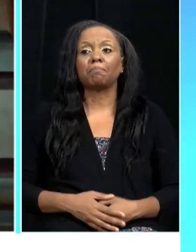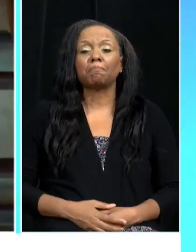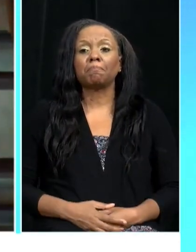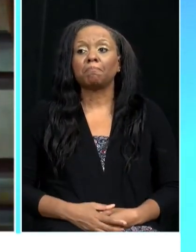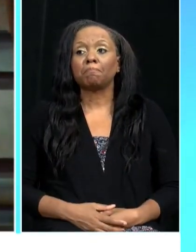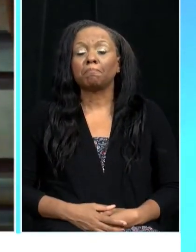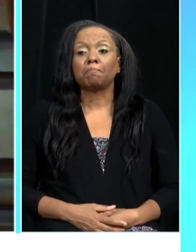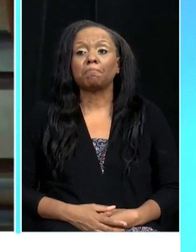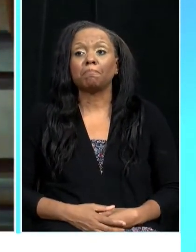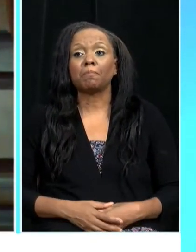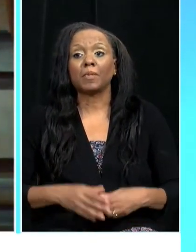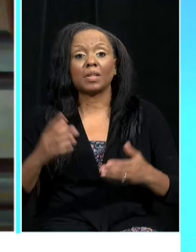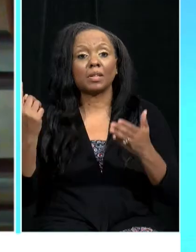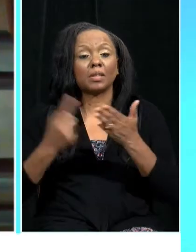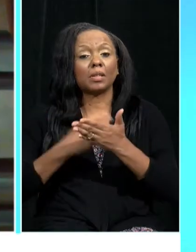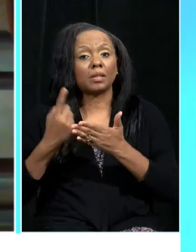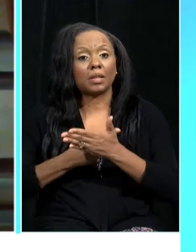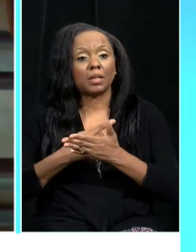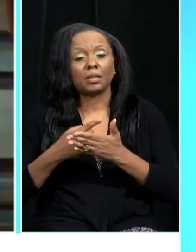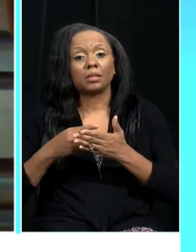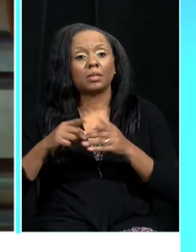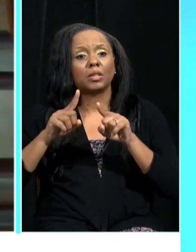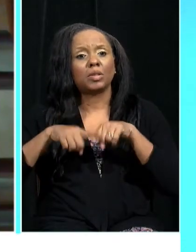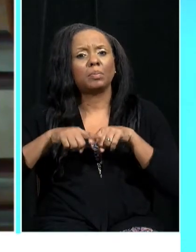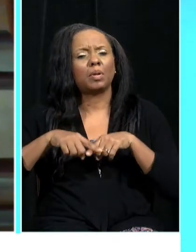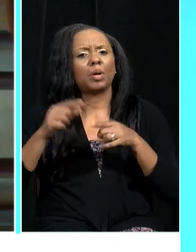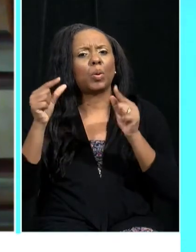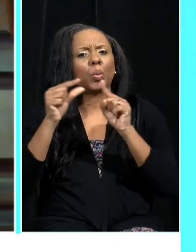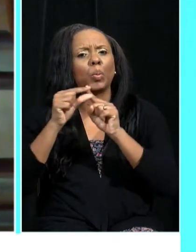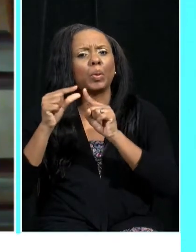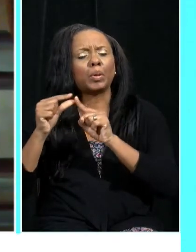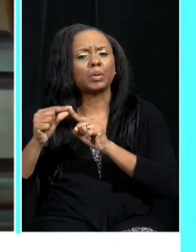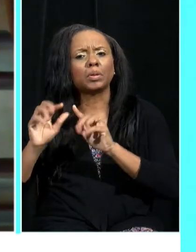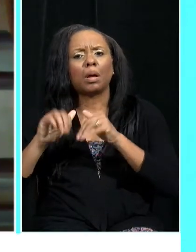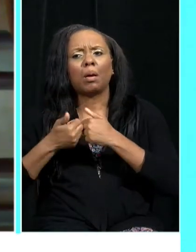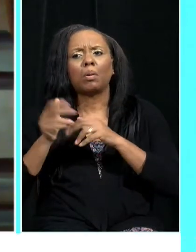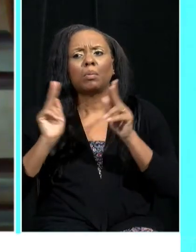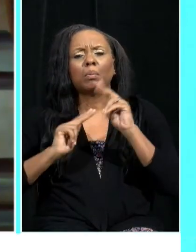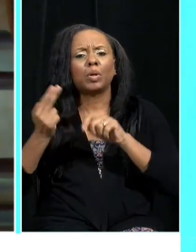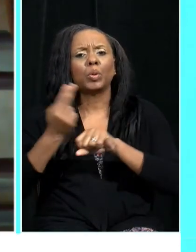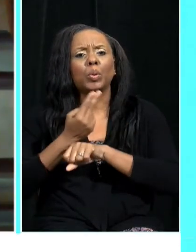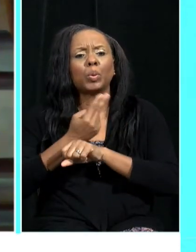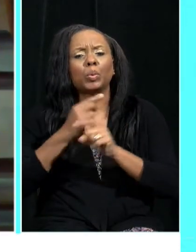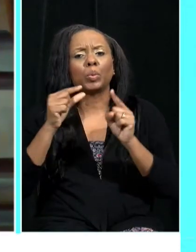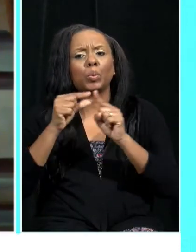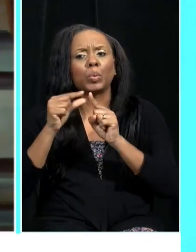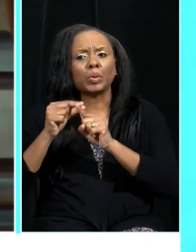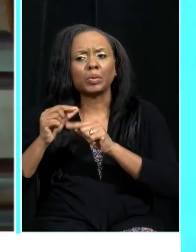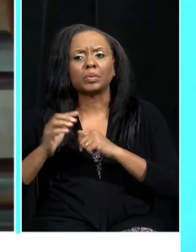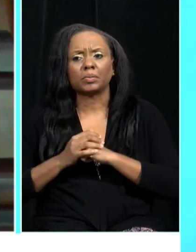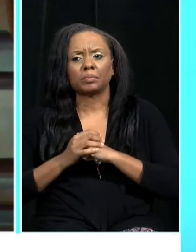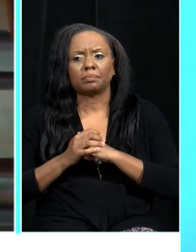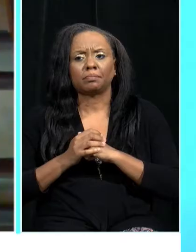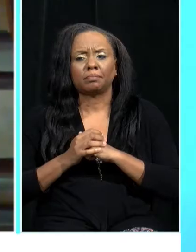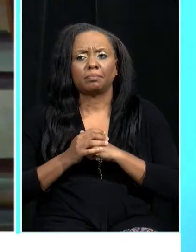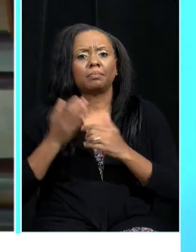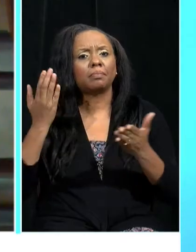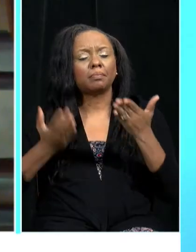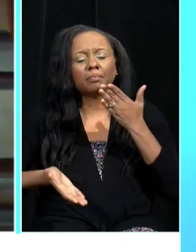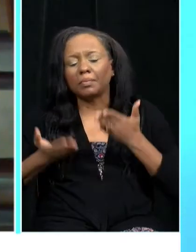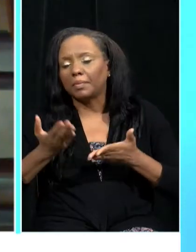sometimes it comes down to the choice of words because yes, there may be some there may be some likely to be some austerity,